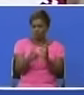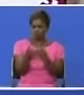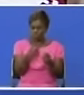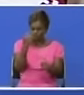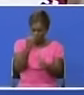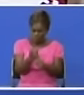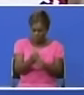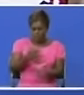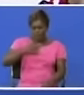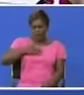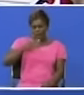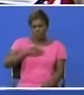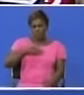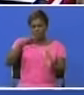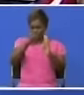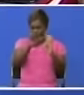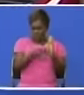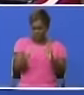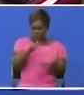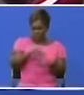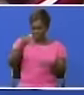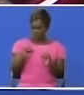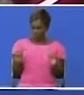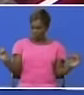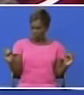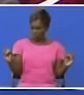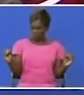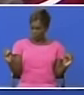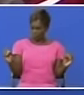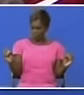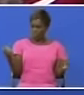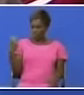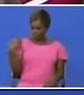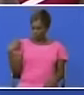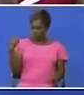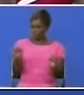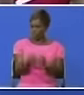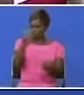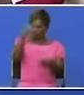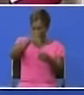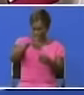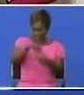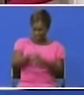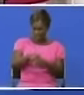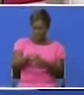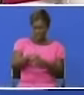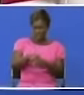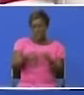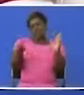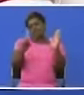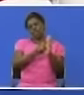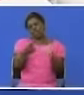we do. Okay. Okay? But the programming code is not in effect yet. There's still a bit of consultations that's happening even with religious organizations. The law is in